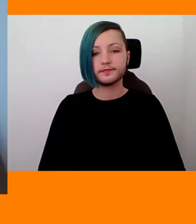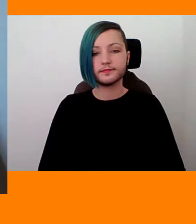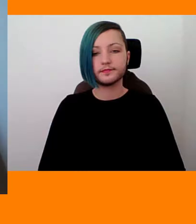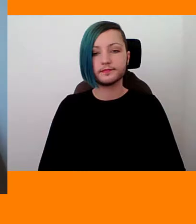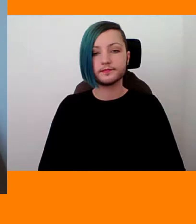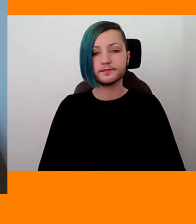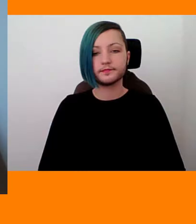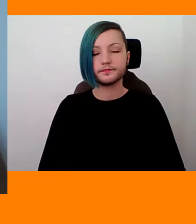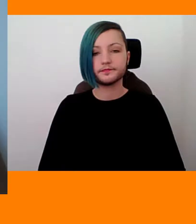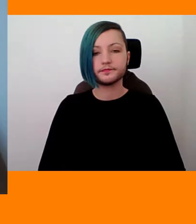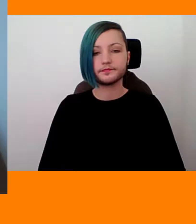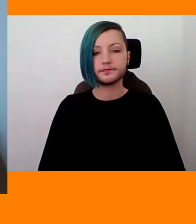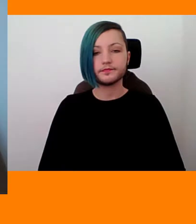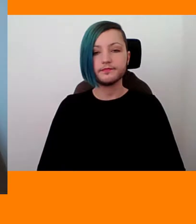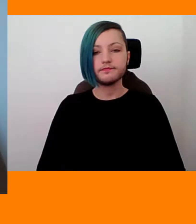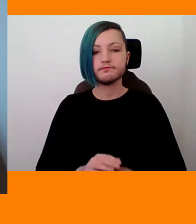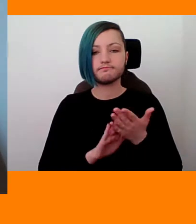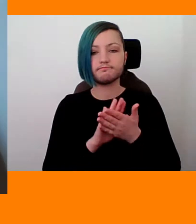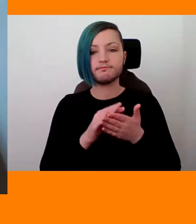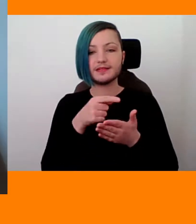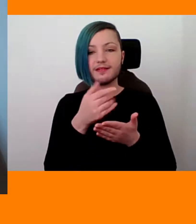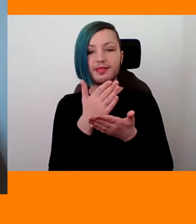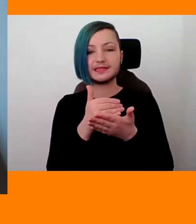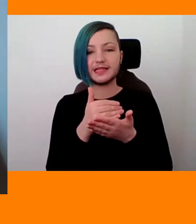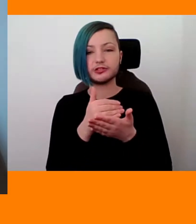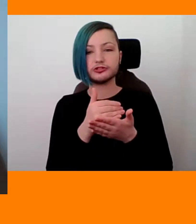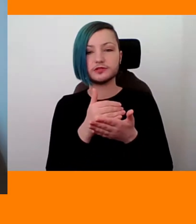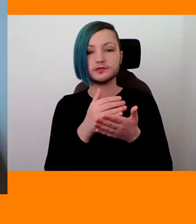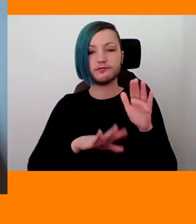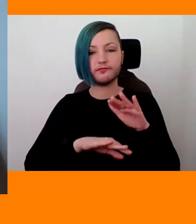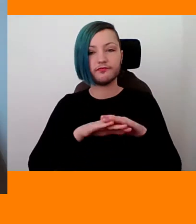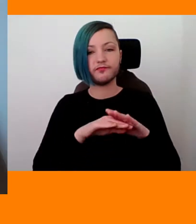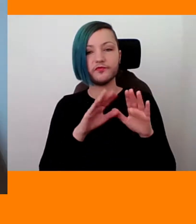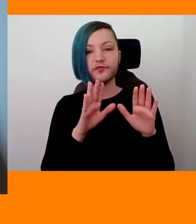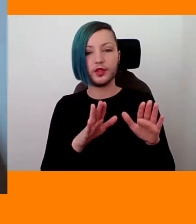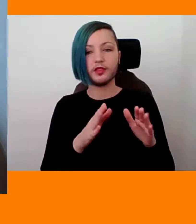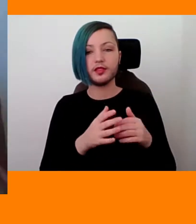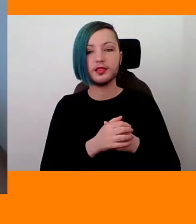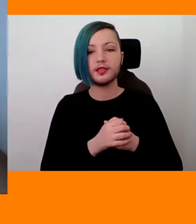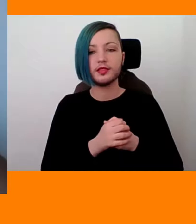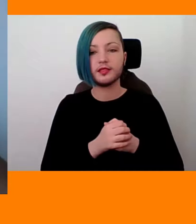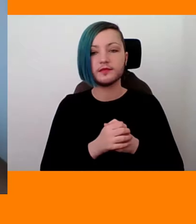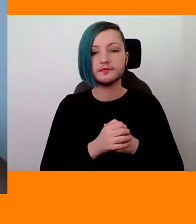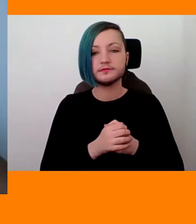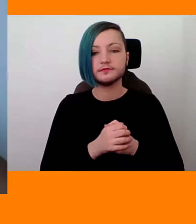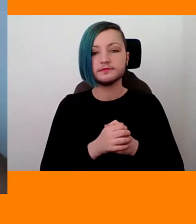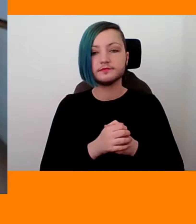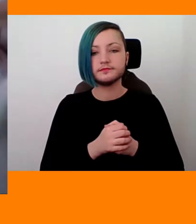So you can see there, I've filled that little section where I'm going to show you what to do.